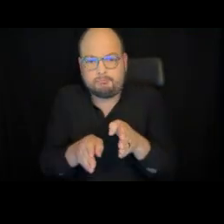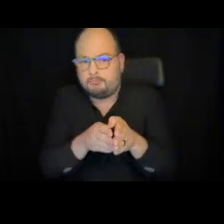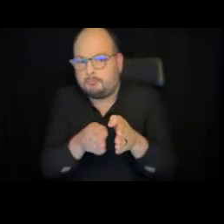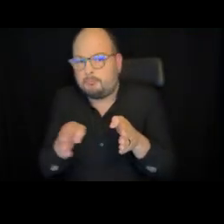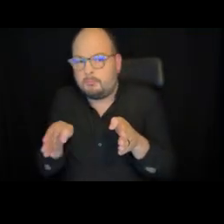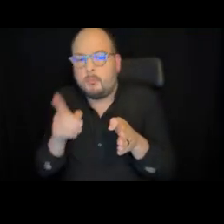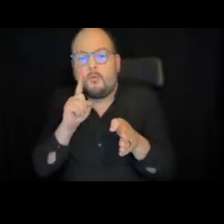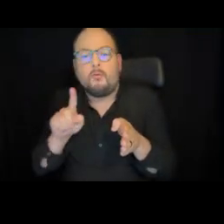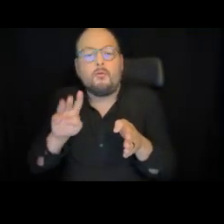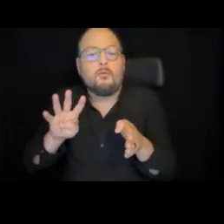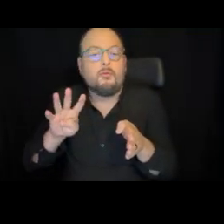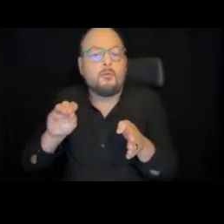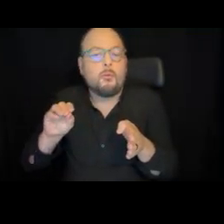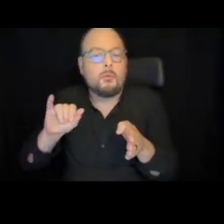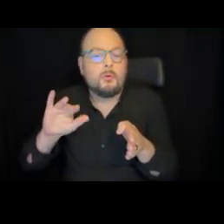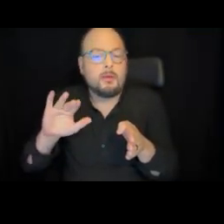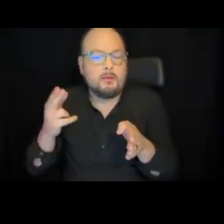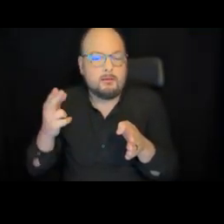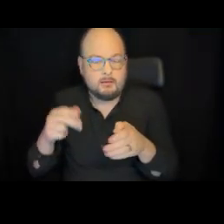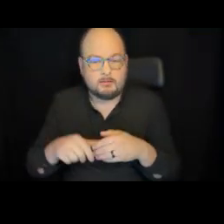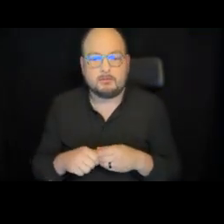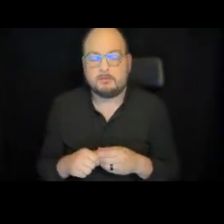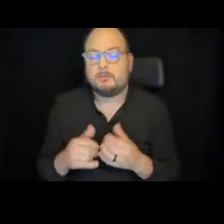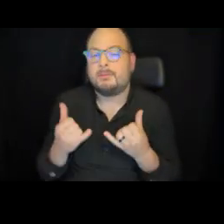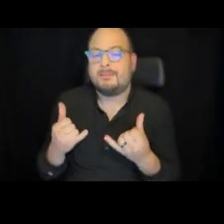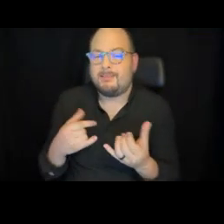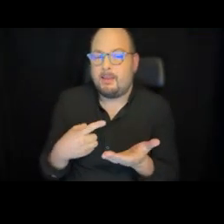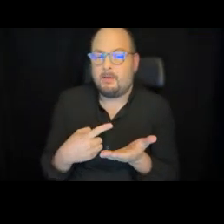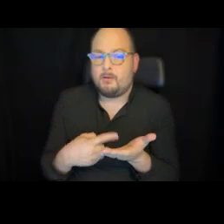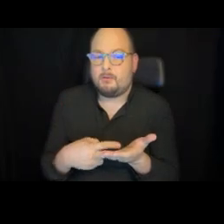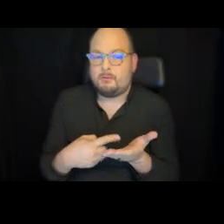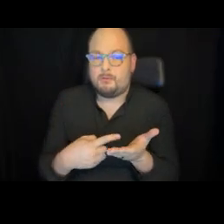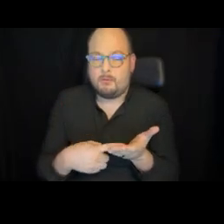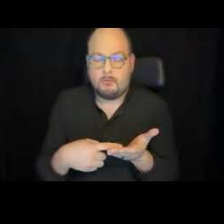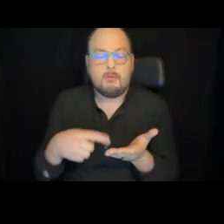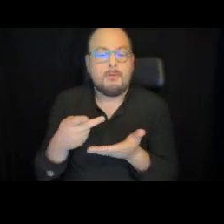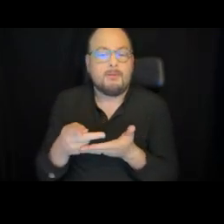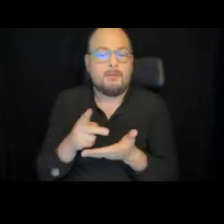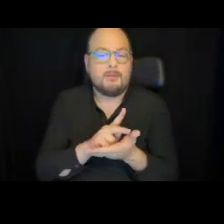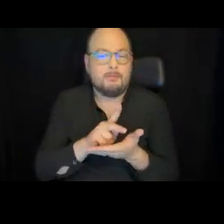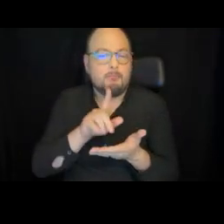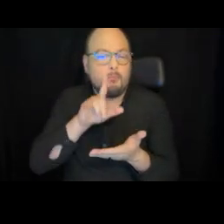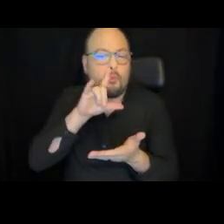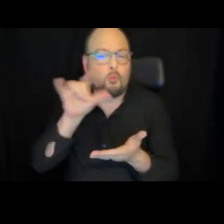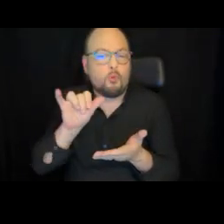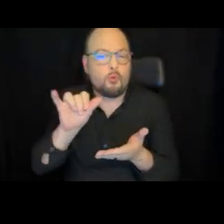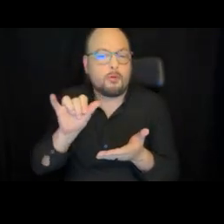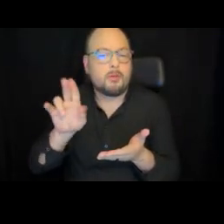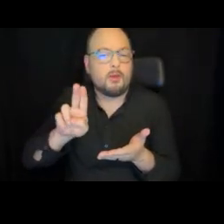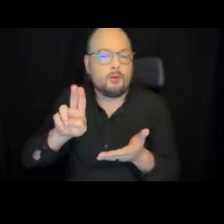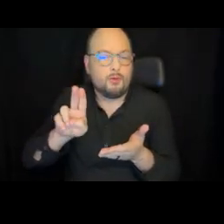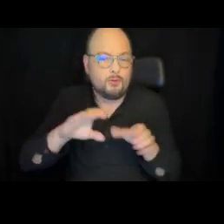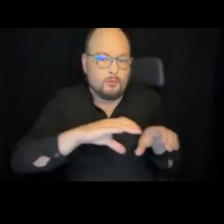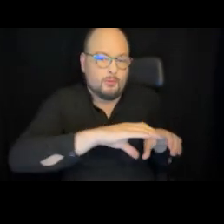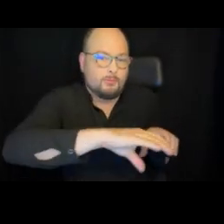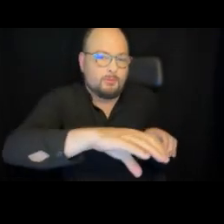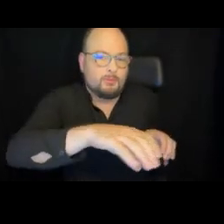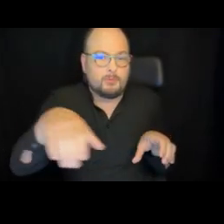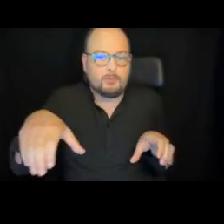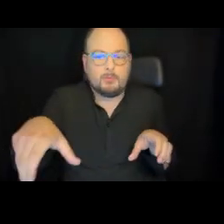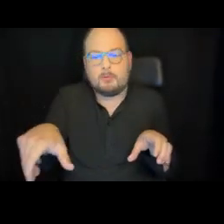And specifically, we're going to talk about the 60-inch diameter turning circle. A